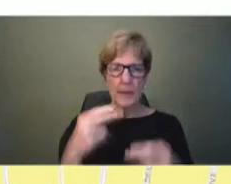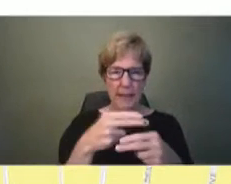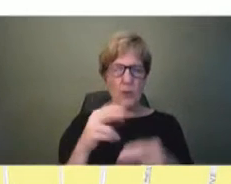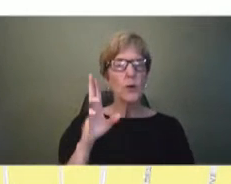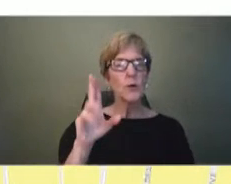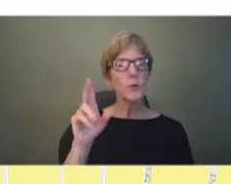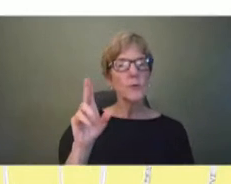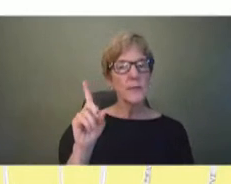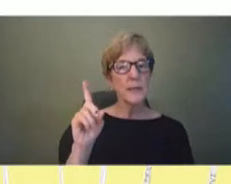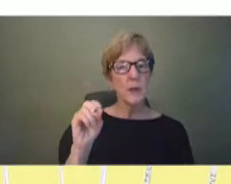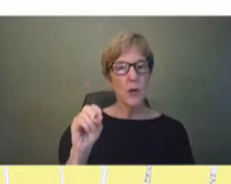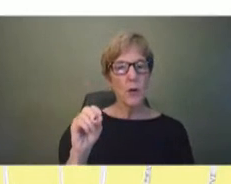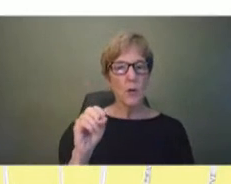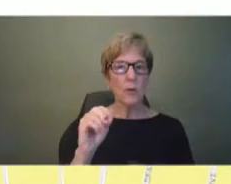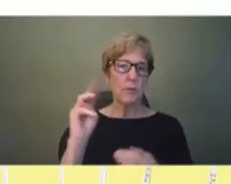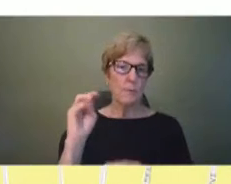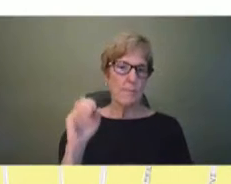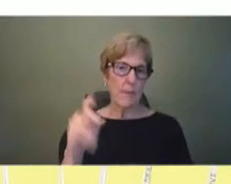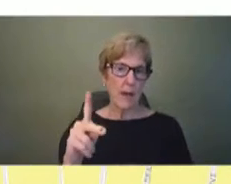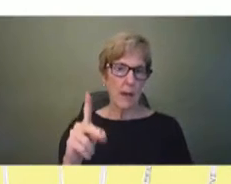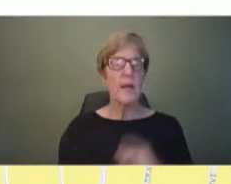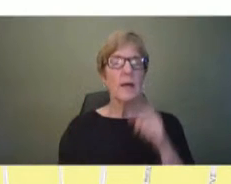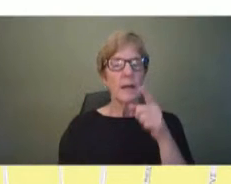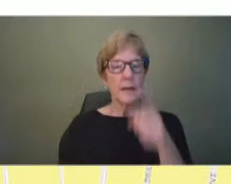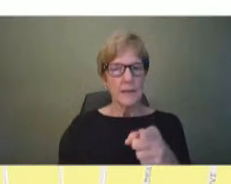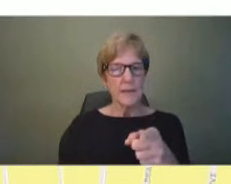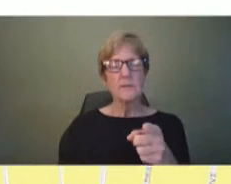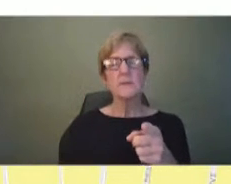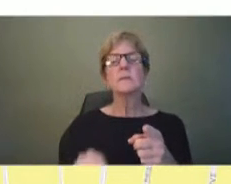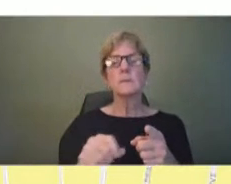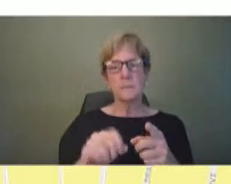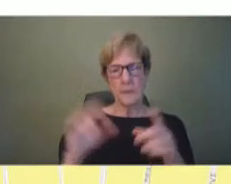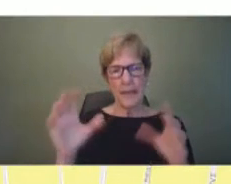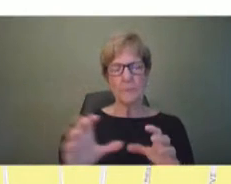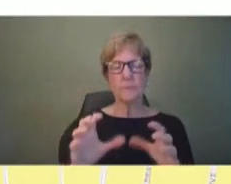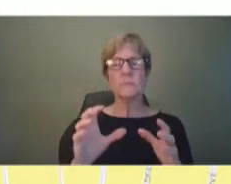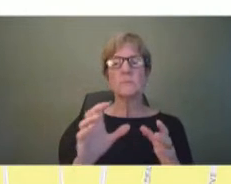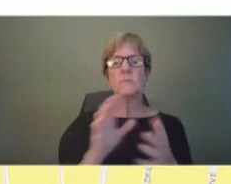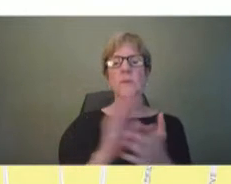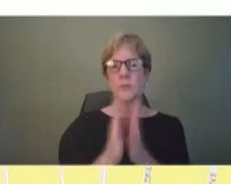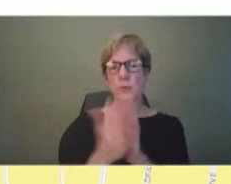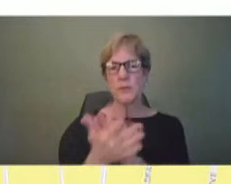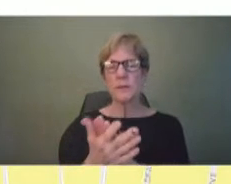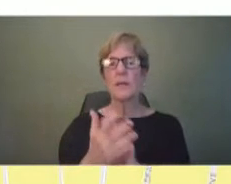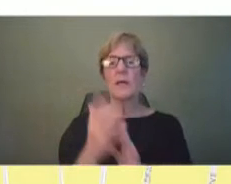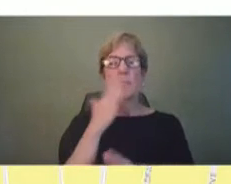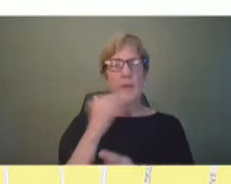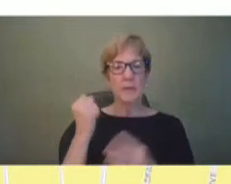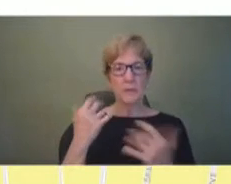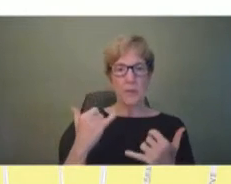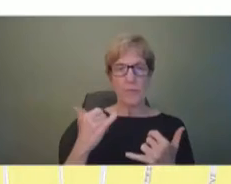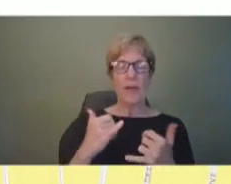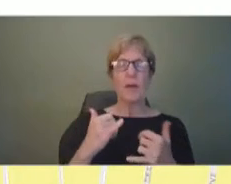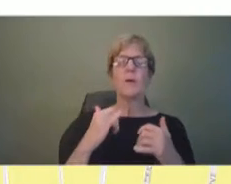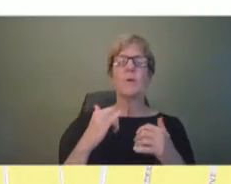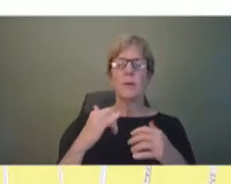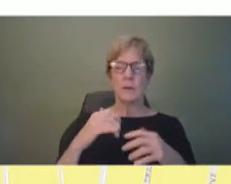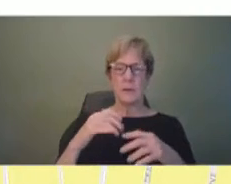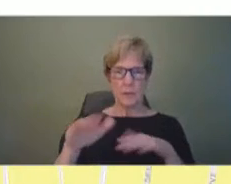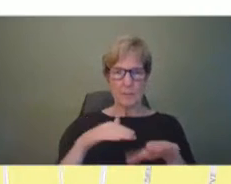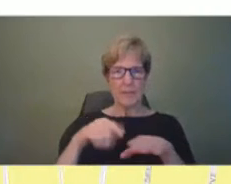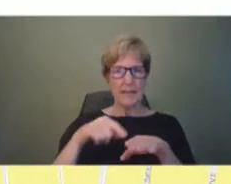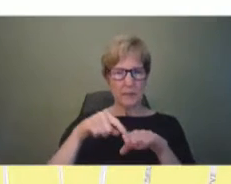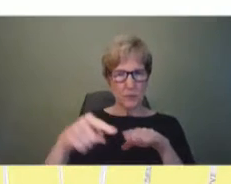translation map um this site as mentioned this does translate uh because of the existing pedestrian overlay this naturally translates